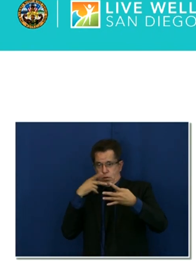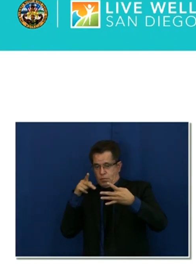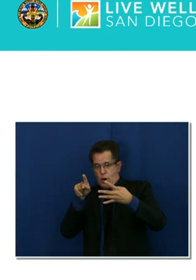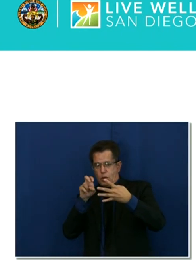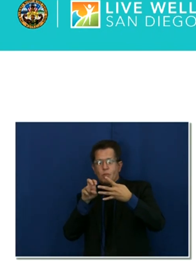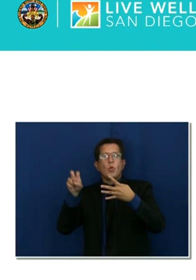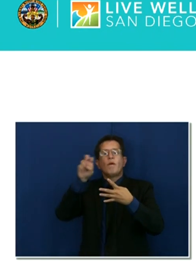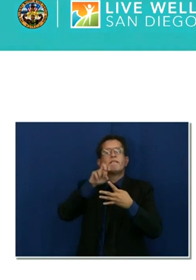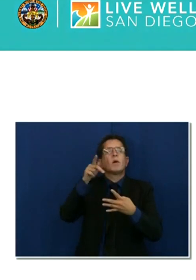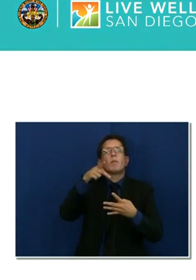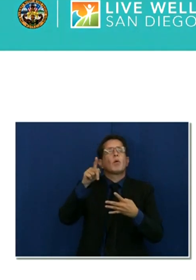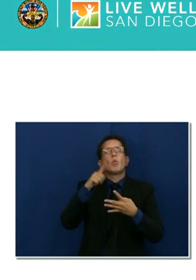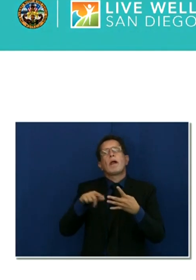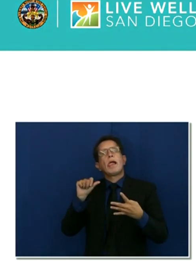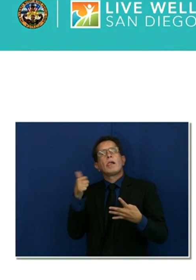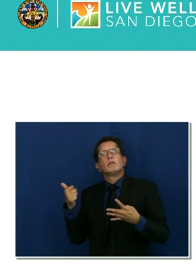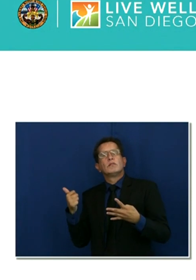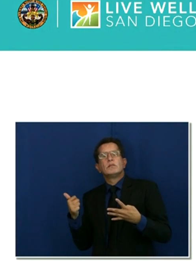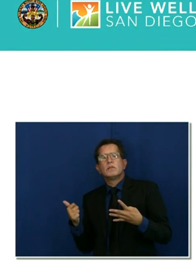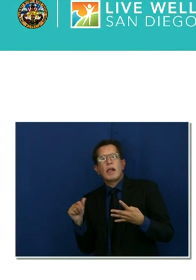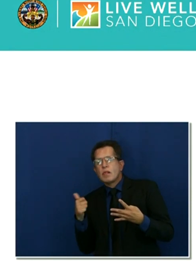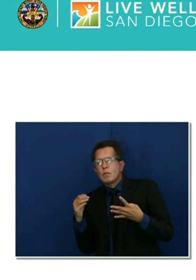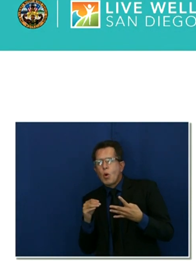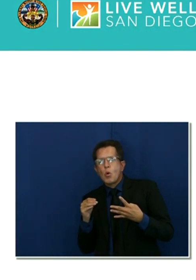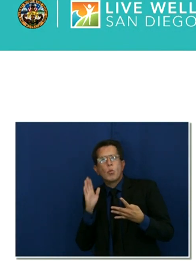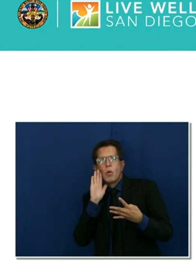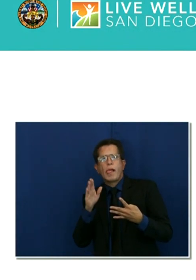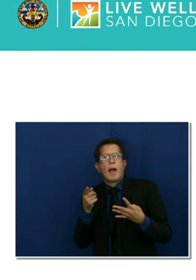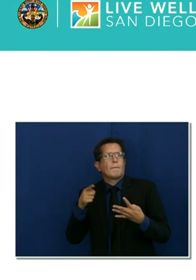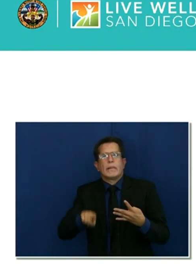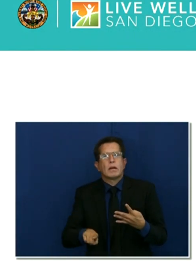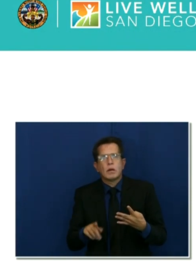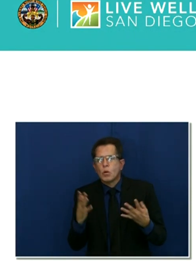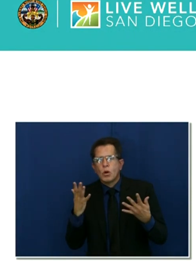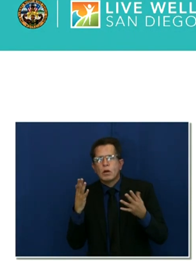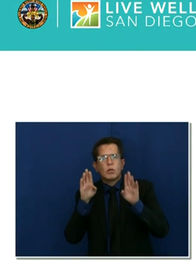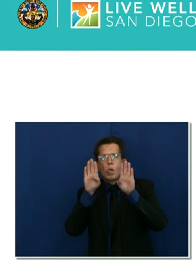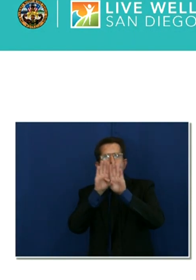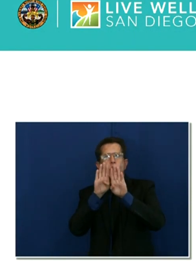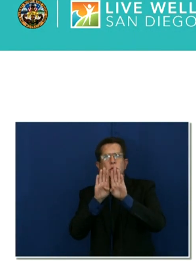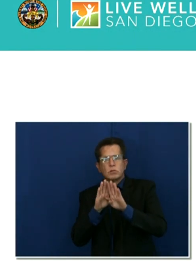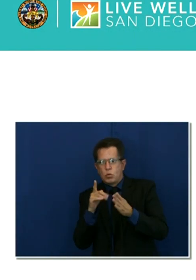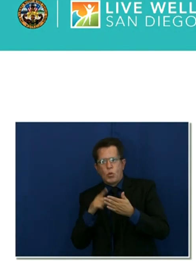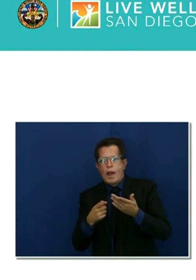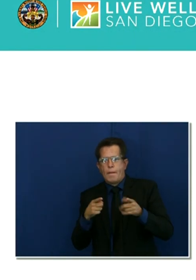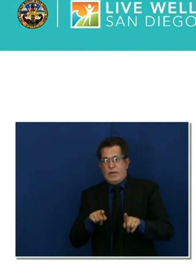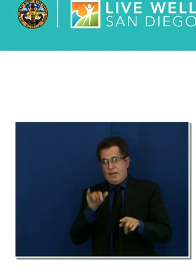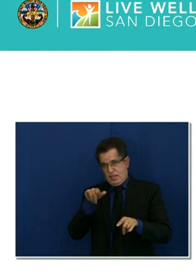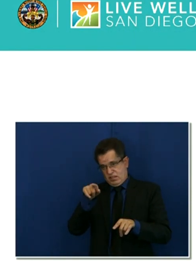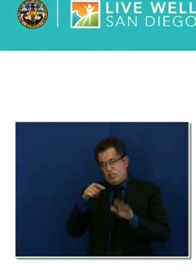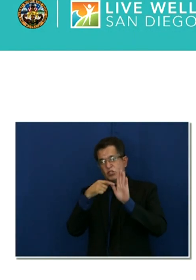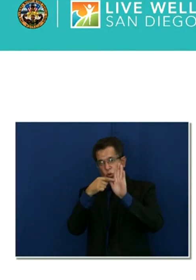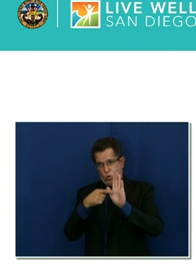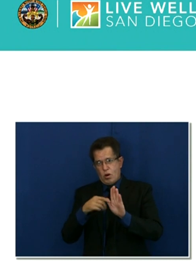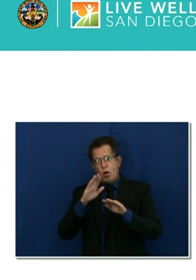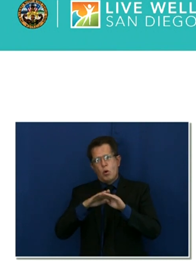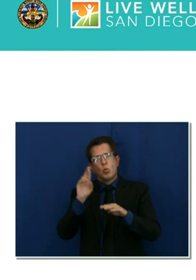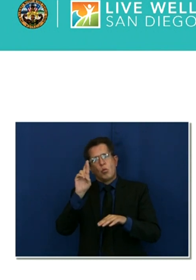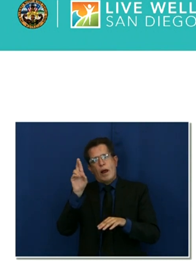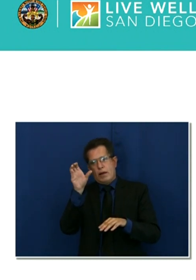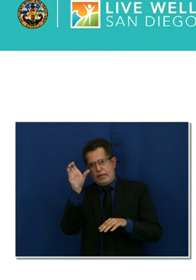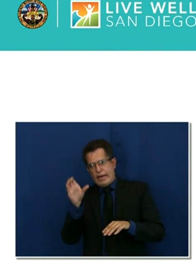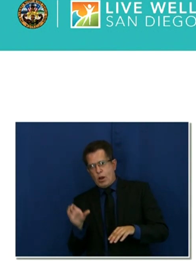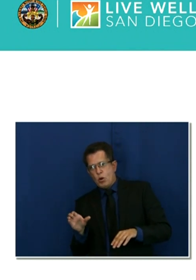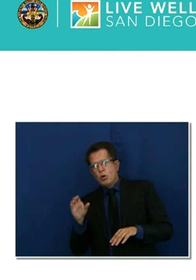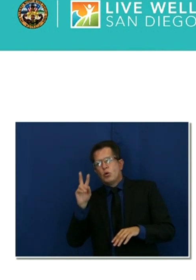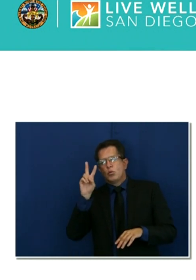tier? In the next slide, specifically, what this slide shows is on the right side, Tier